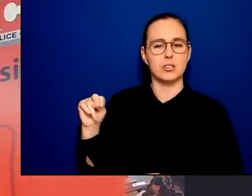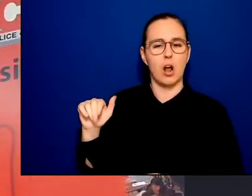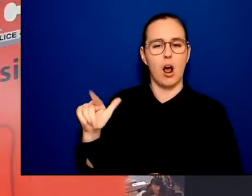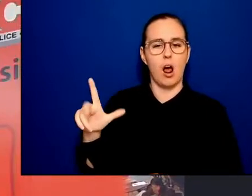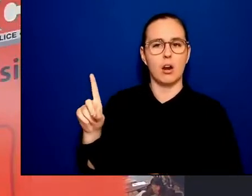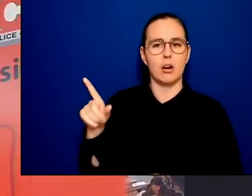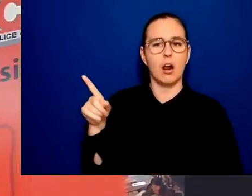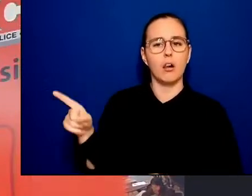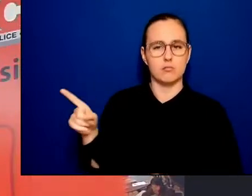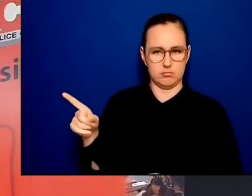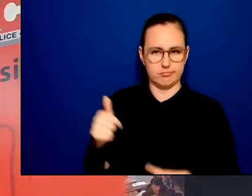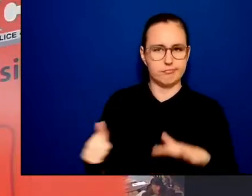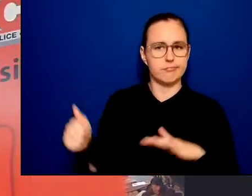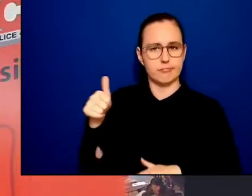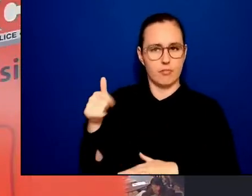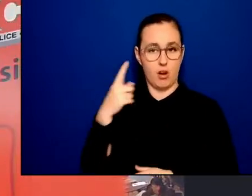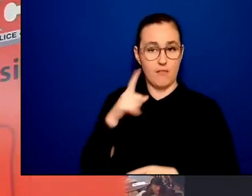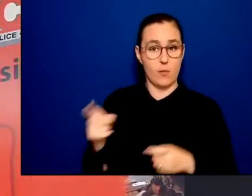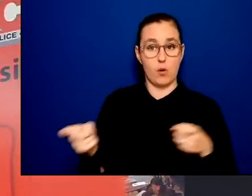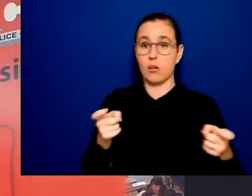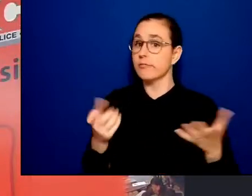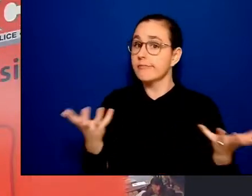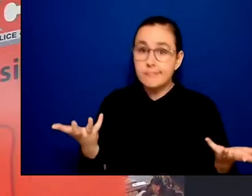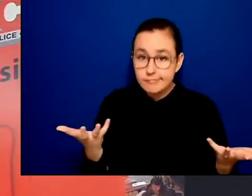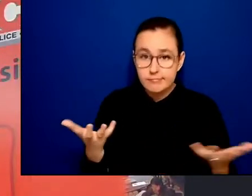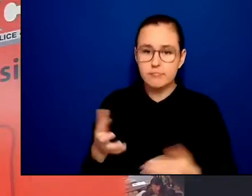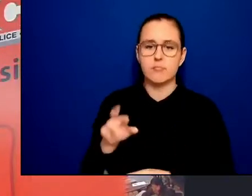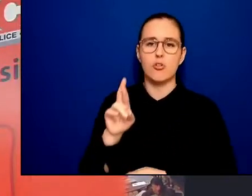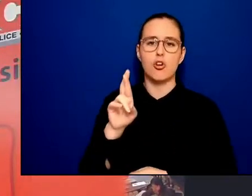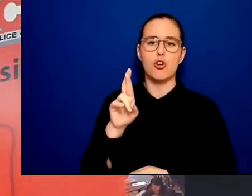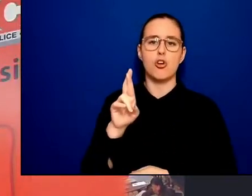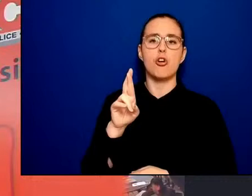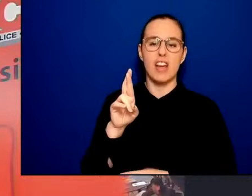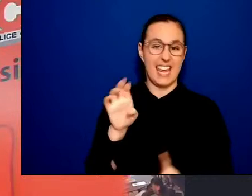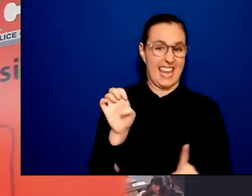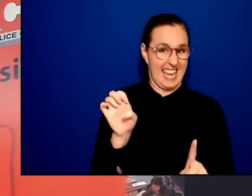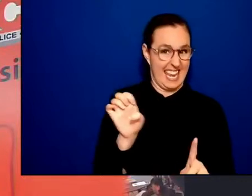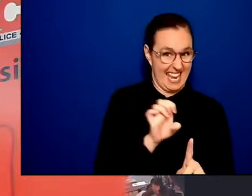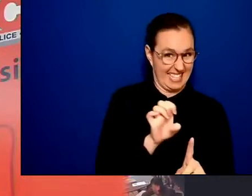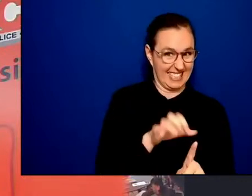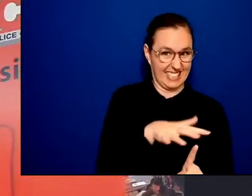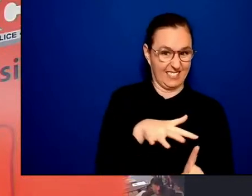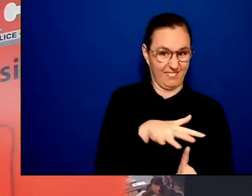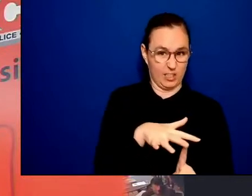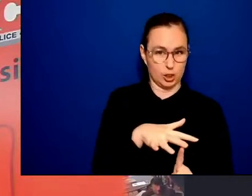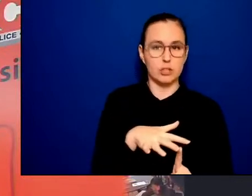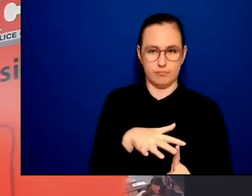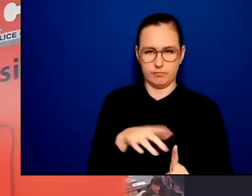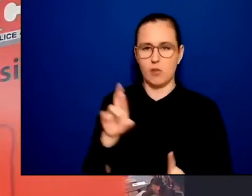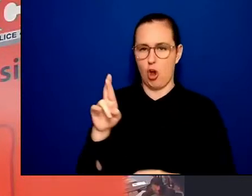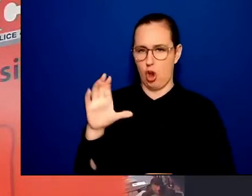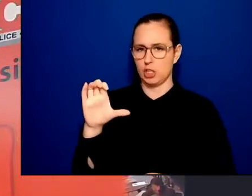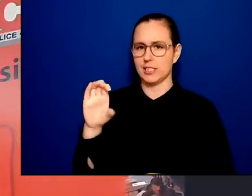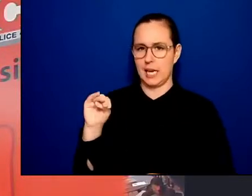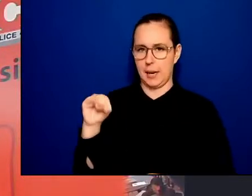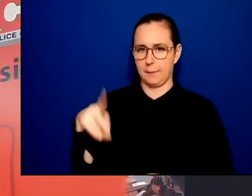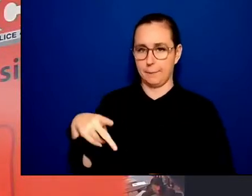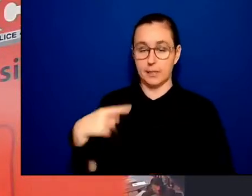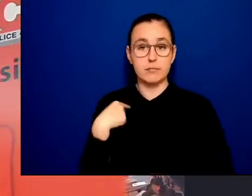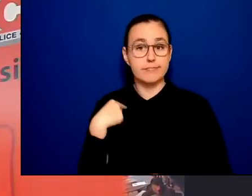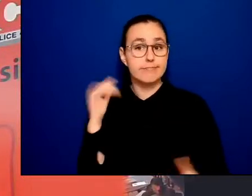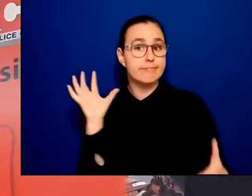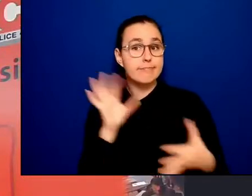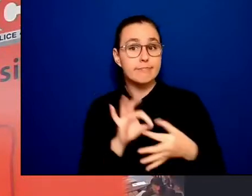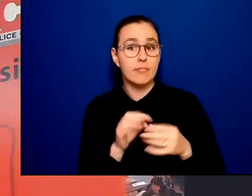Good afternoon and thank you. I'm speaking to you today from the traditional territories of the Katzie, Kwantlen, and Simiamu First Nations.